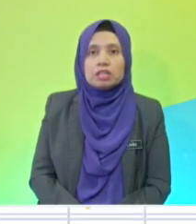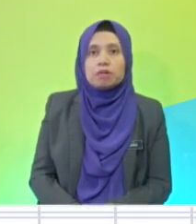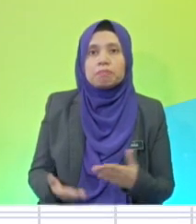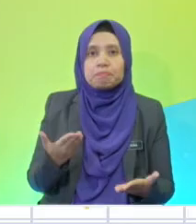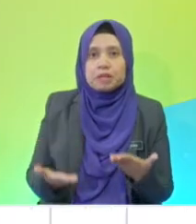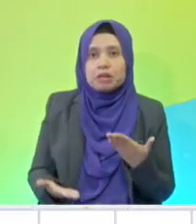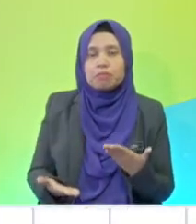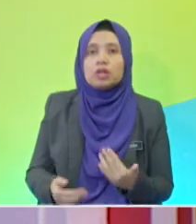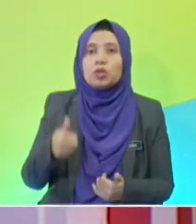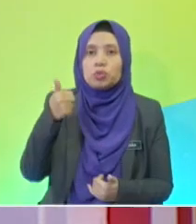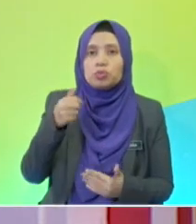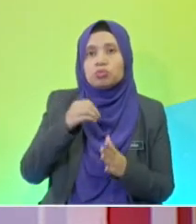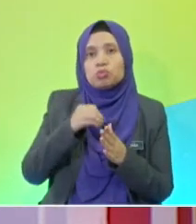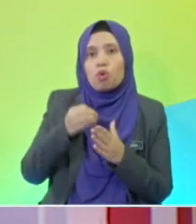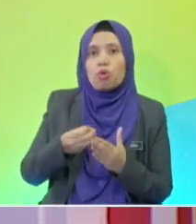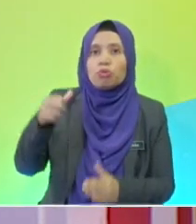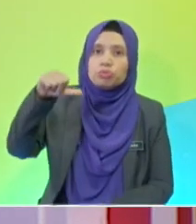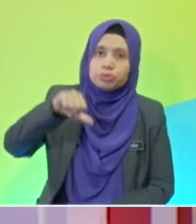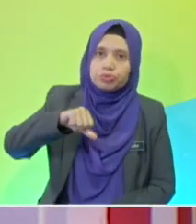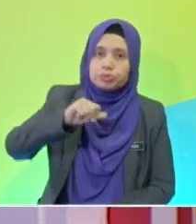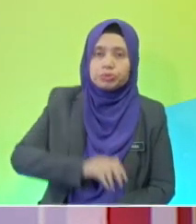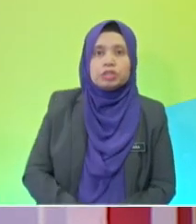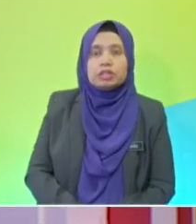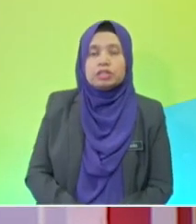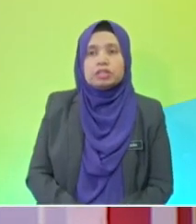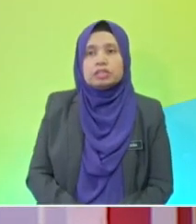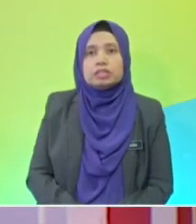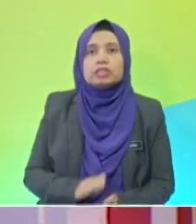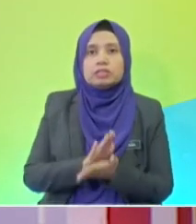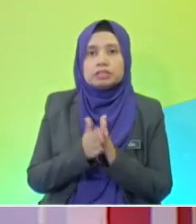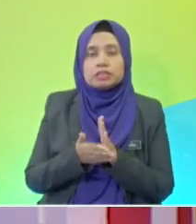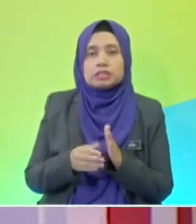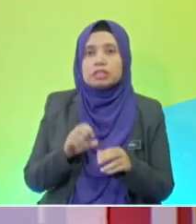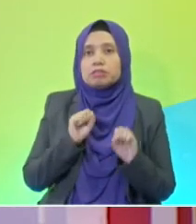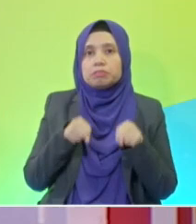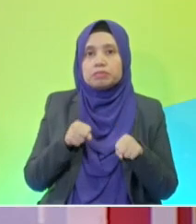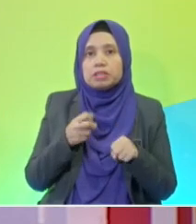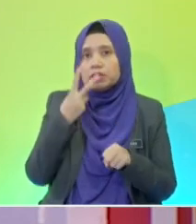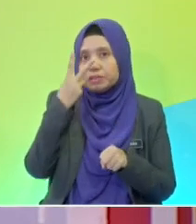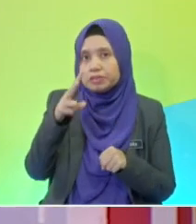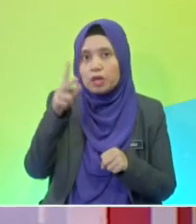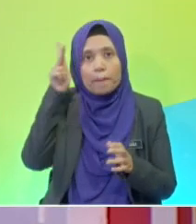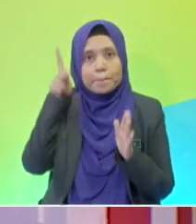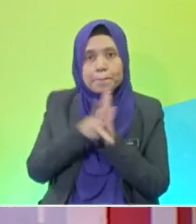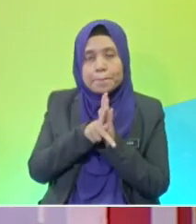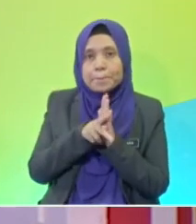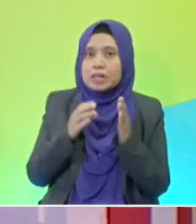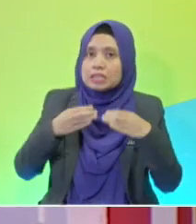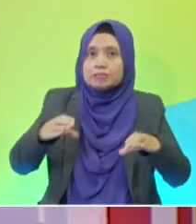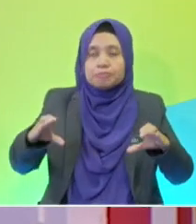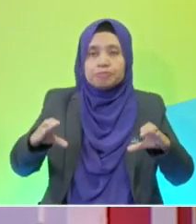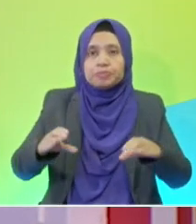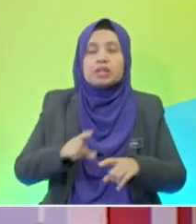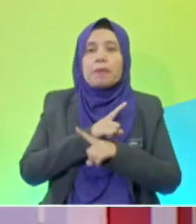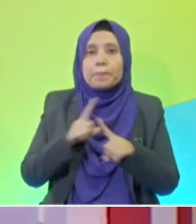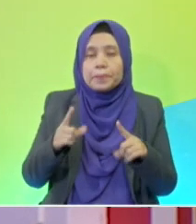have to develop the film. Okay, and then only we'll be able to see our pictures. Alright, probably we can... But different nowadays.